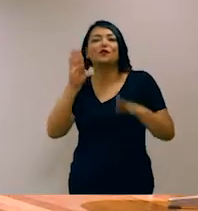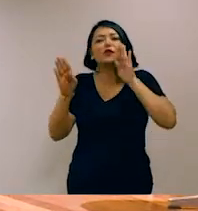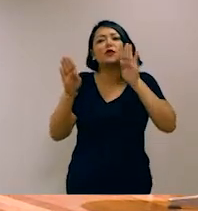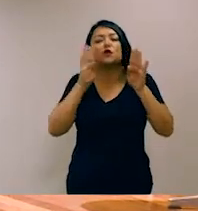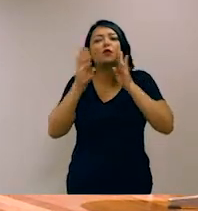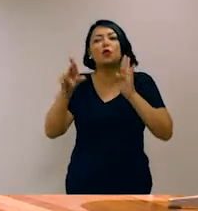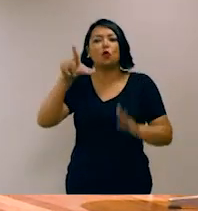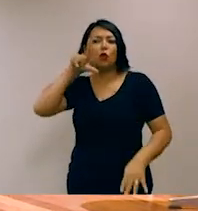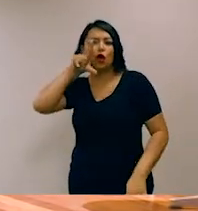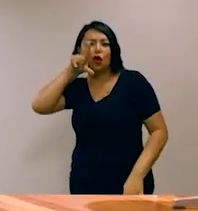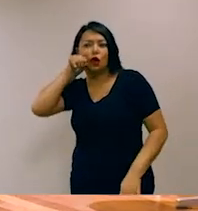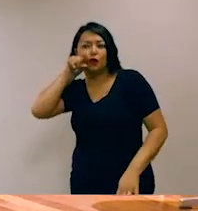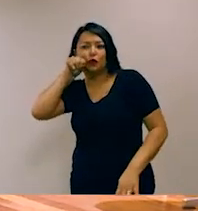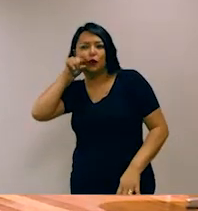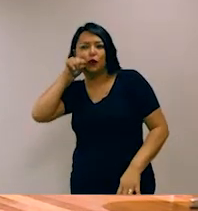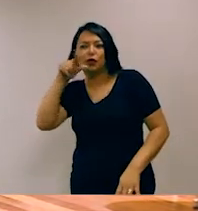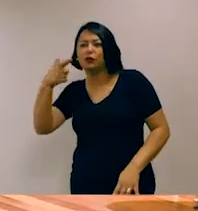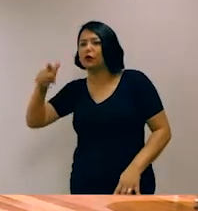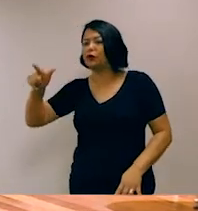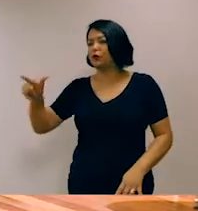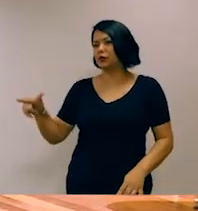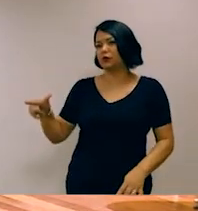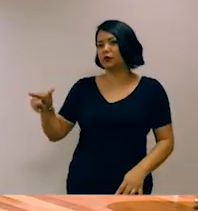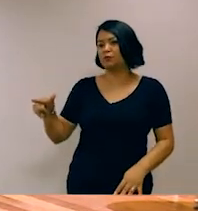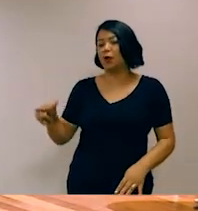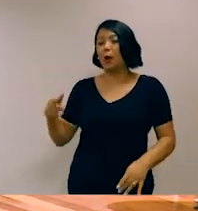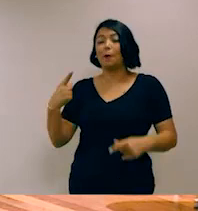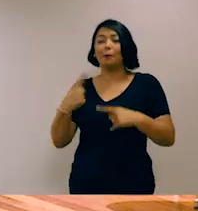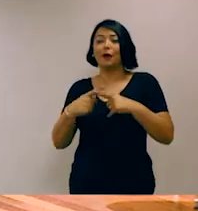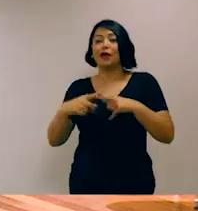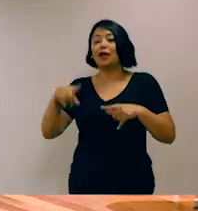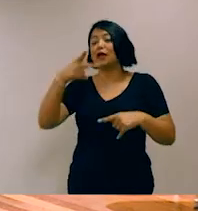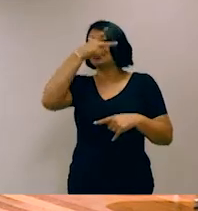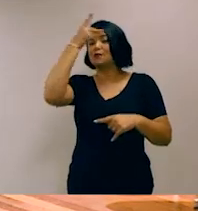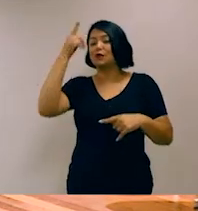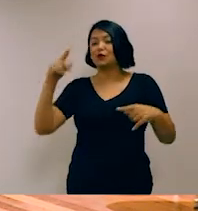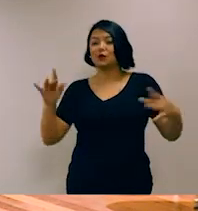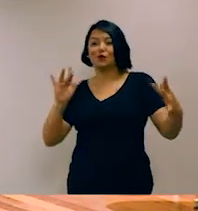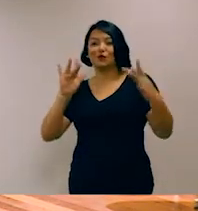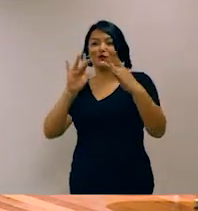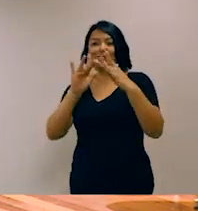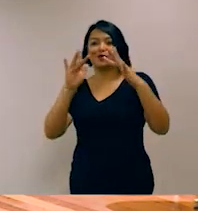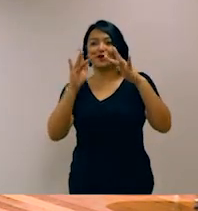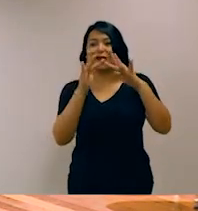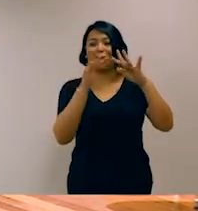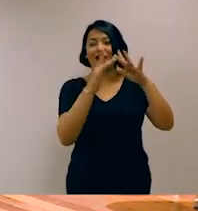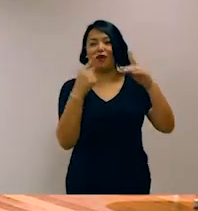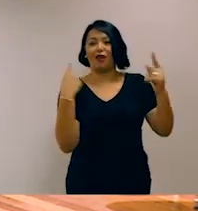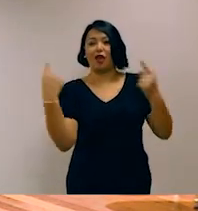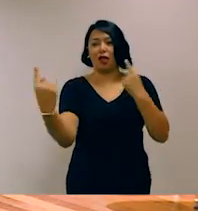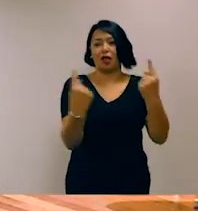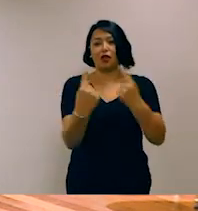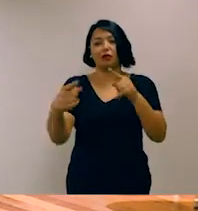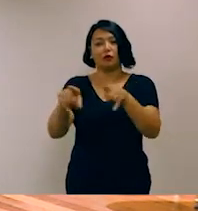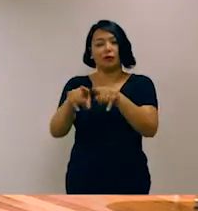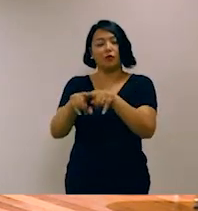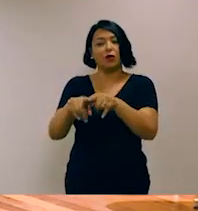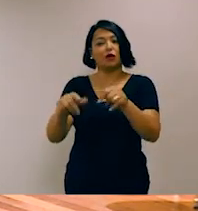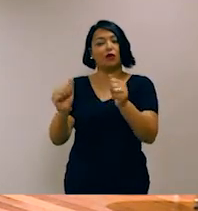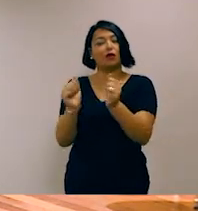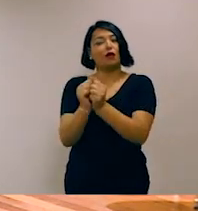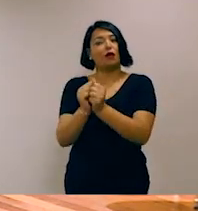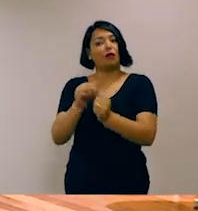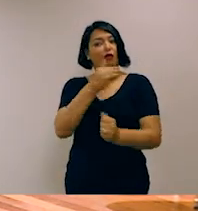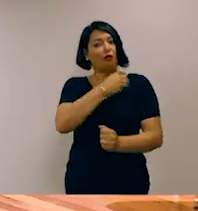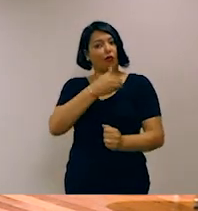they interact with one another, and they interact with the state. And so why not use these channels,